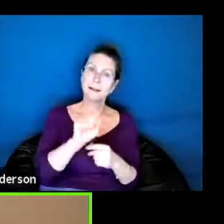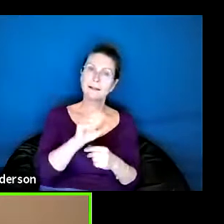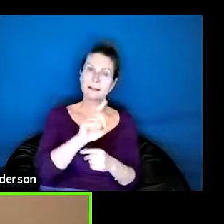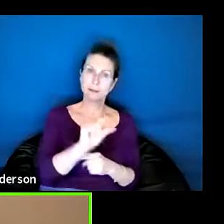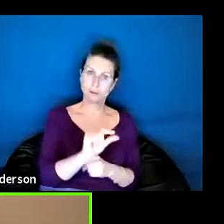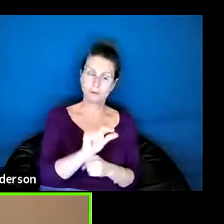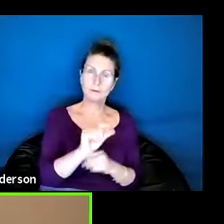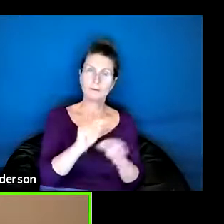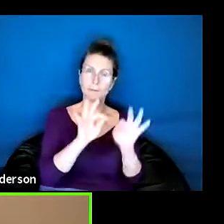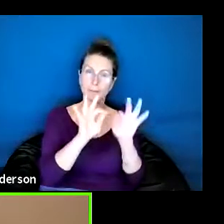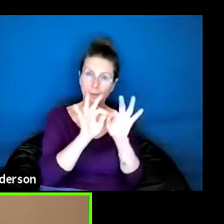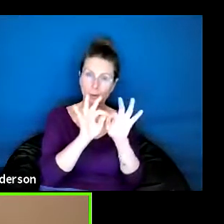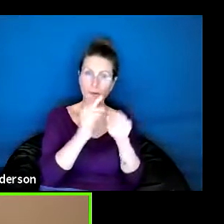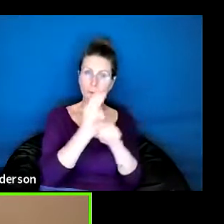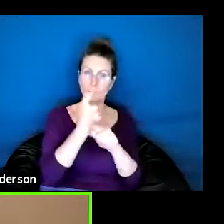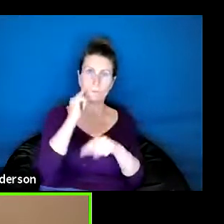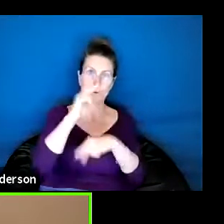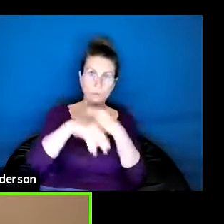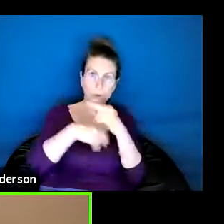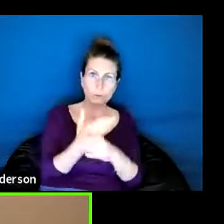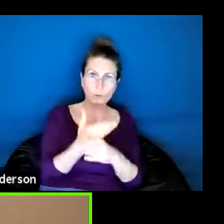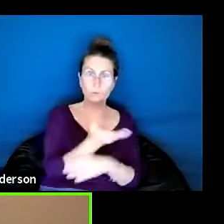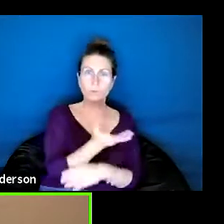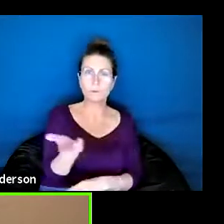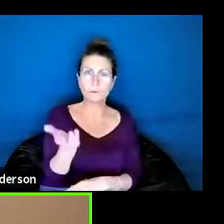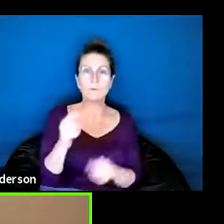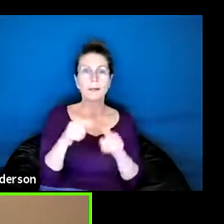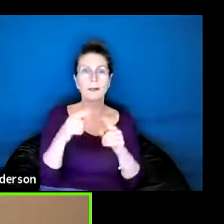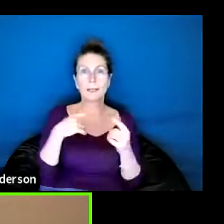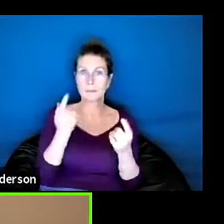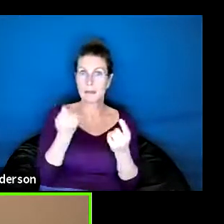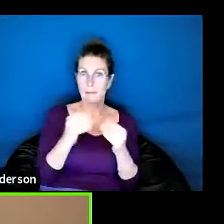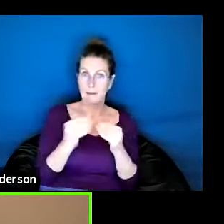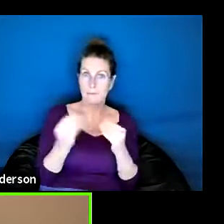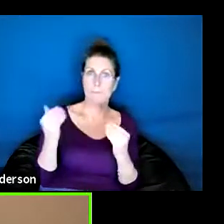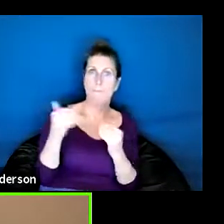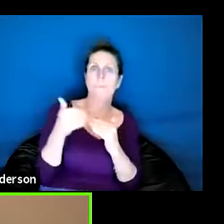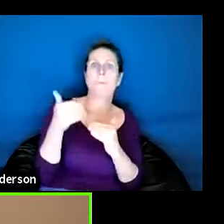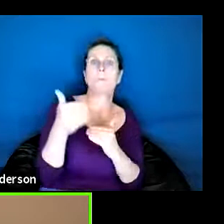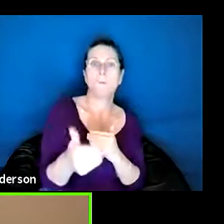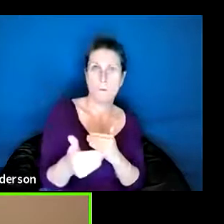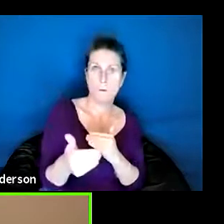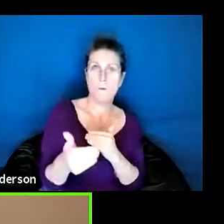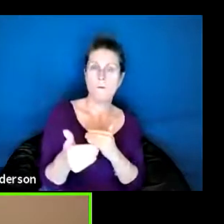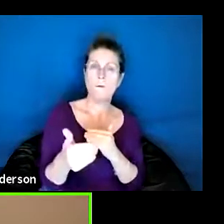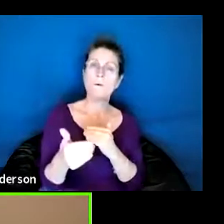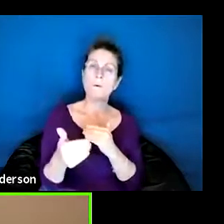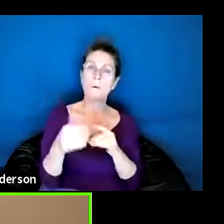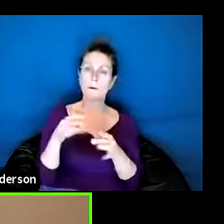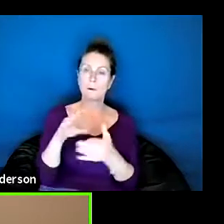very important starting point. But I'd like to go a step beyond based on some of the lessons from COVID.